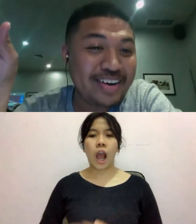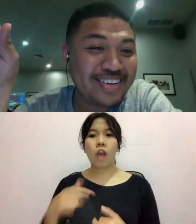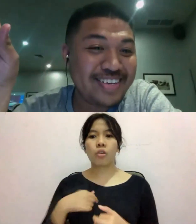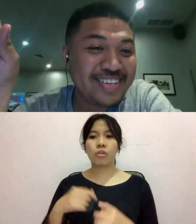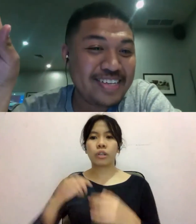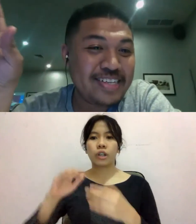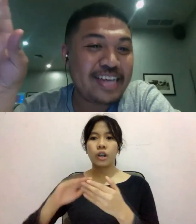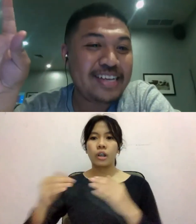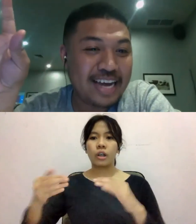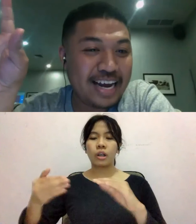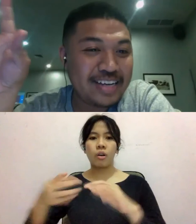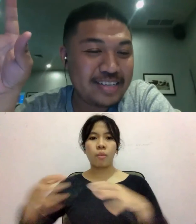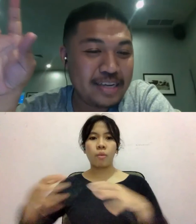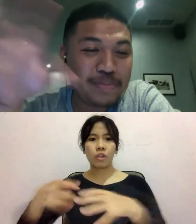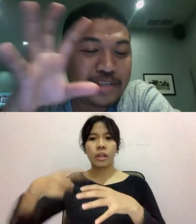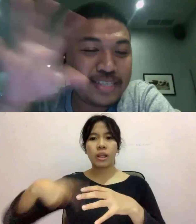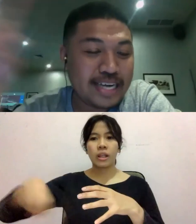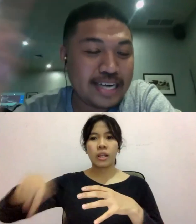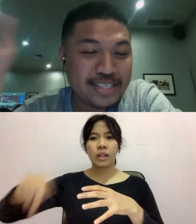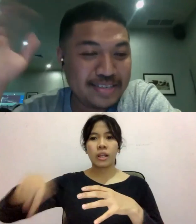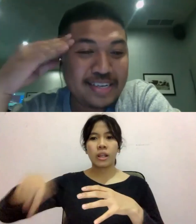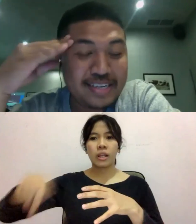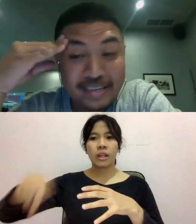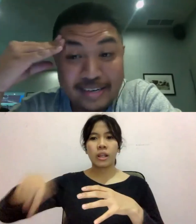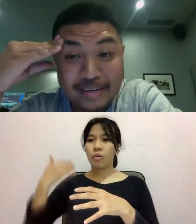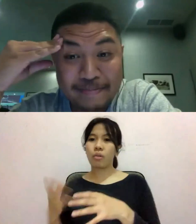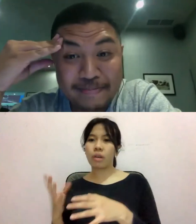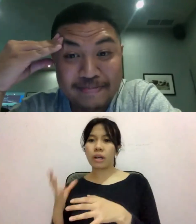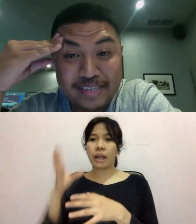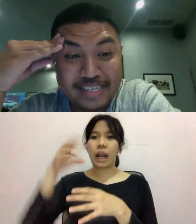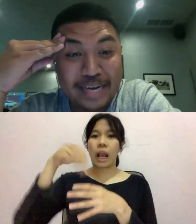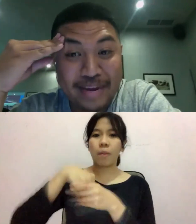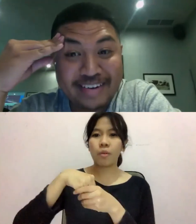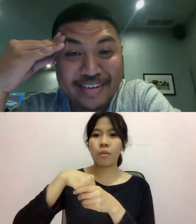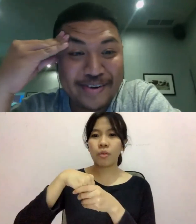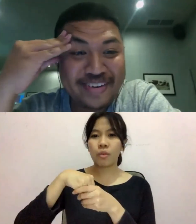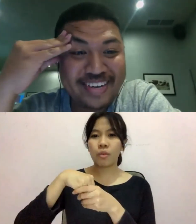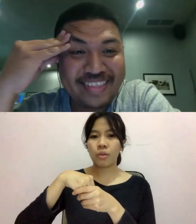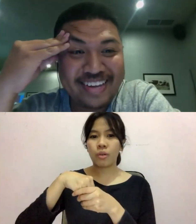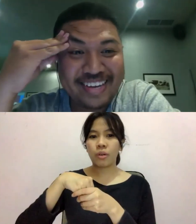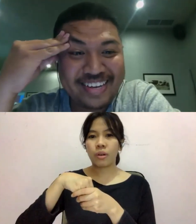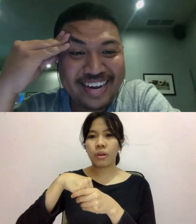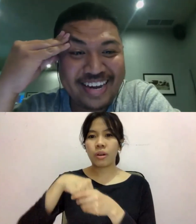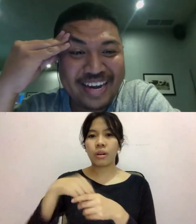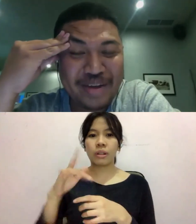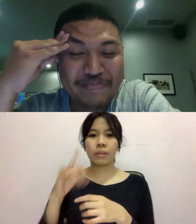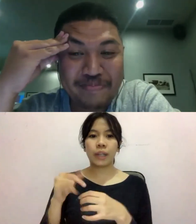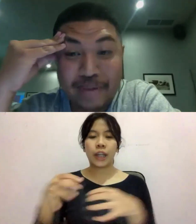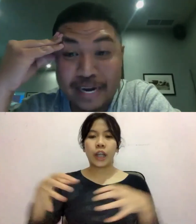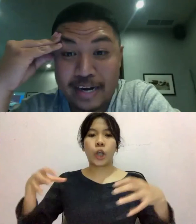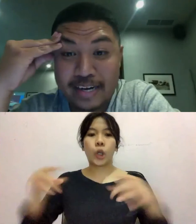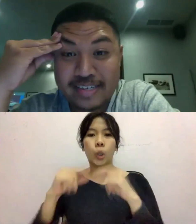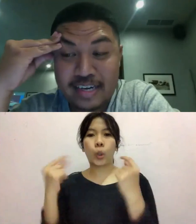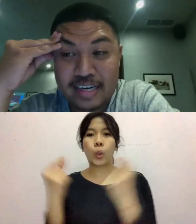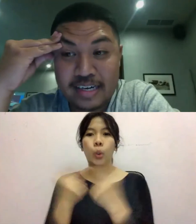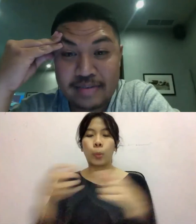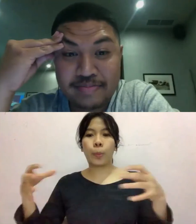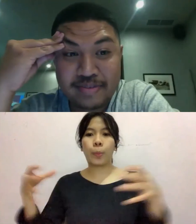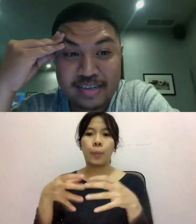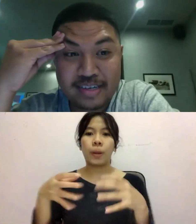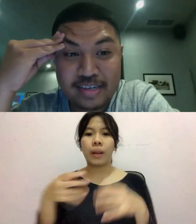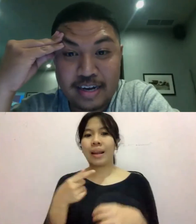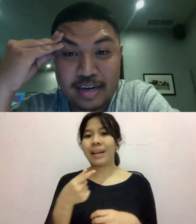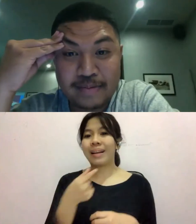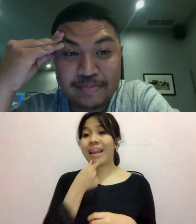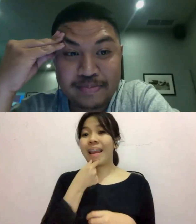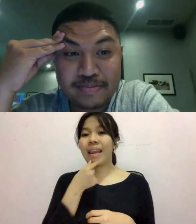bear, like yeah, a plus size gay man, you know, and yeah, bear. Oh and, wow, that's